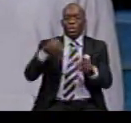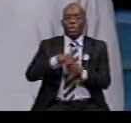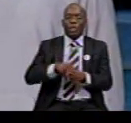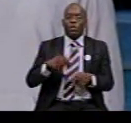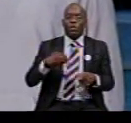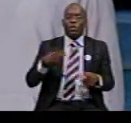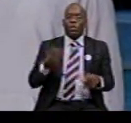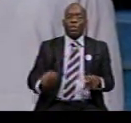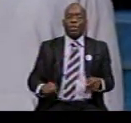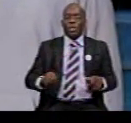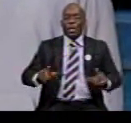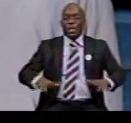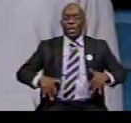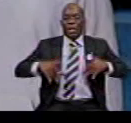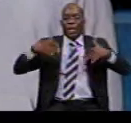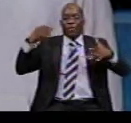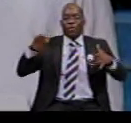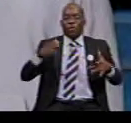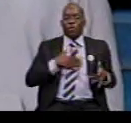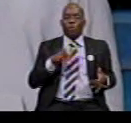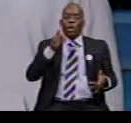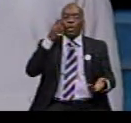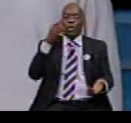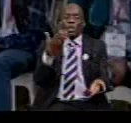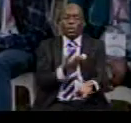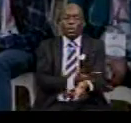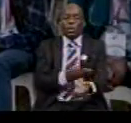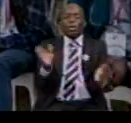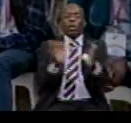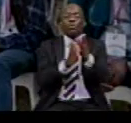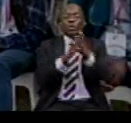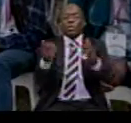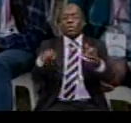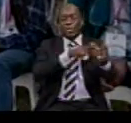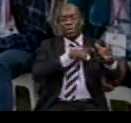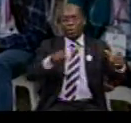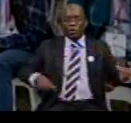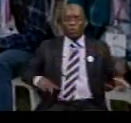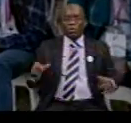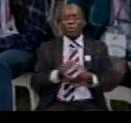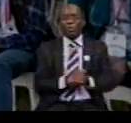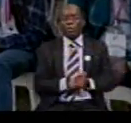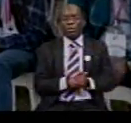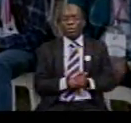Oluwa, praise the Lord.